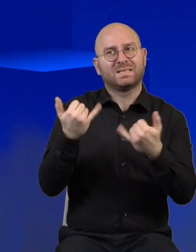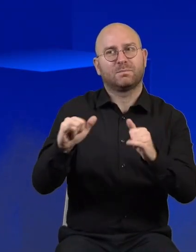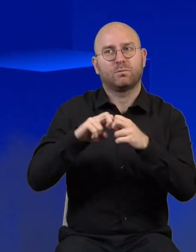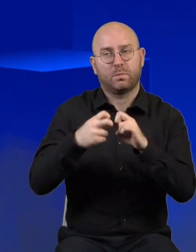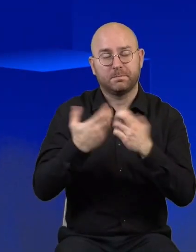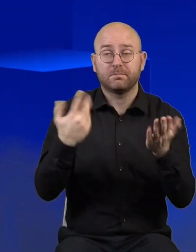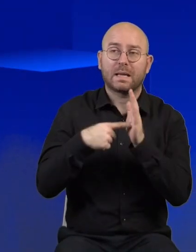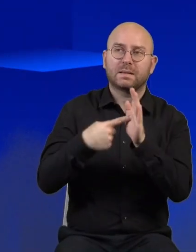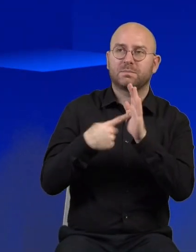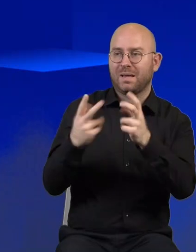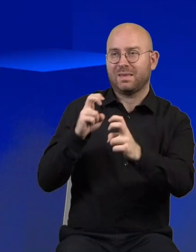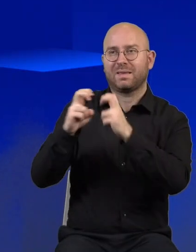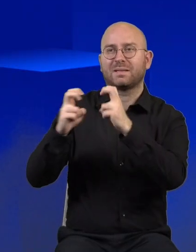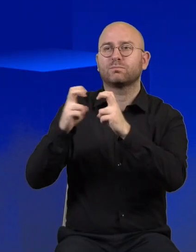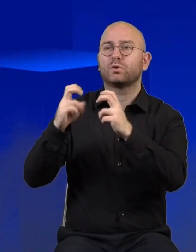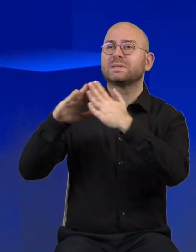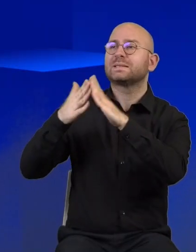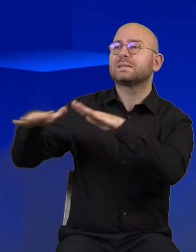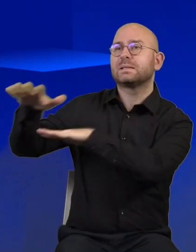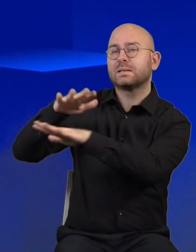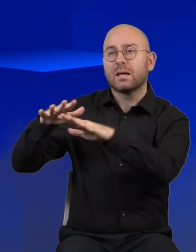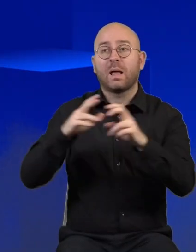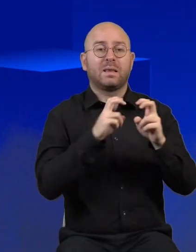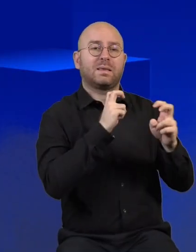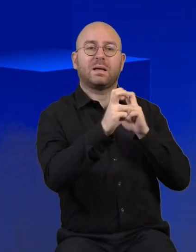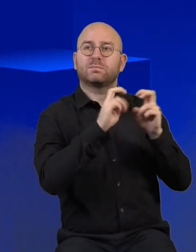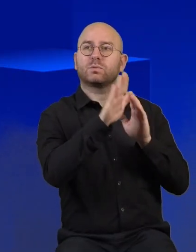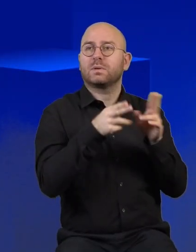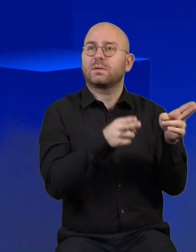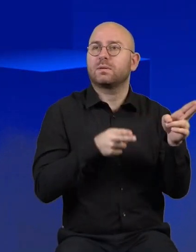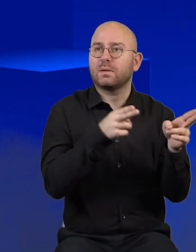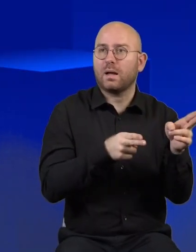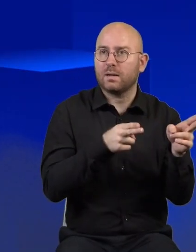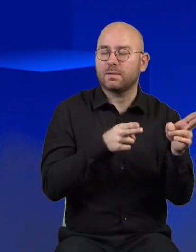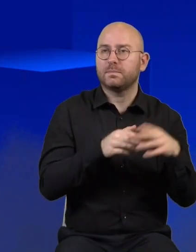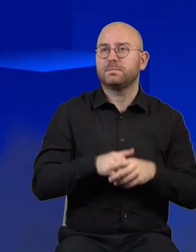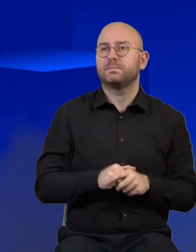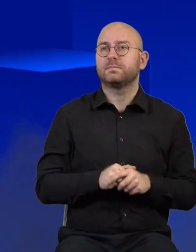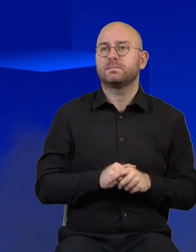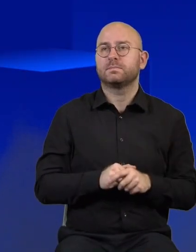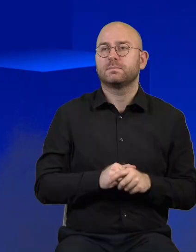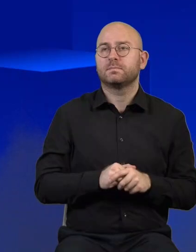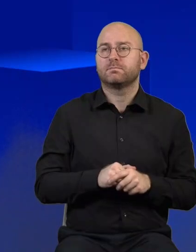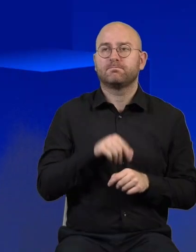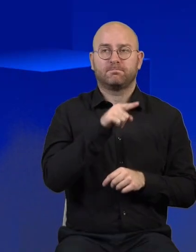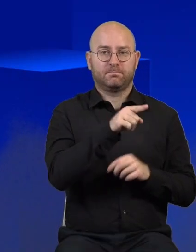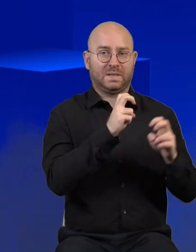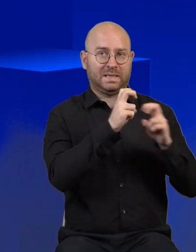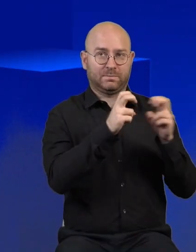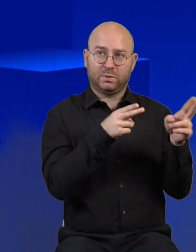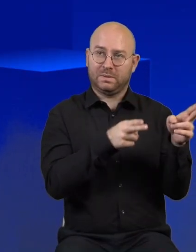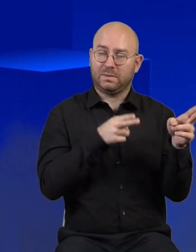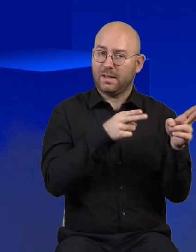rail transport is supposed to be a generator of the promotion of